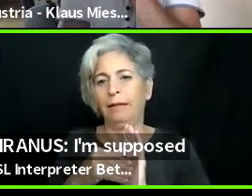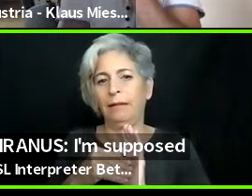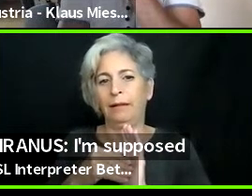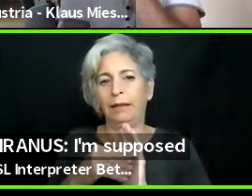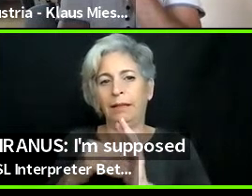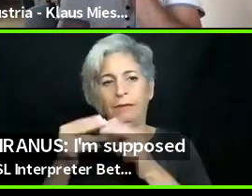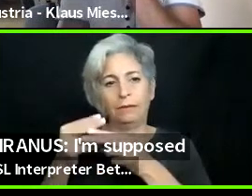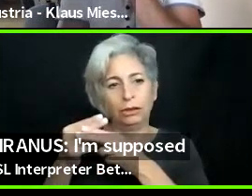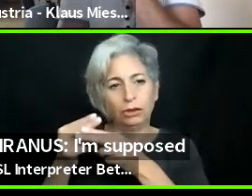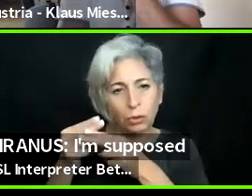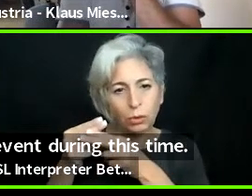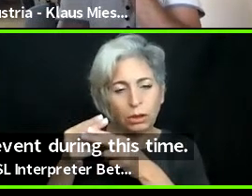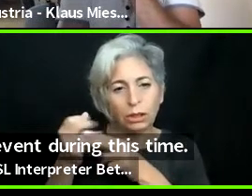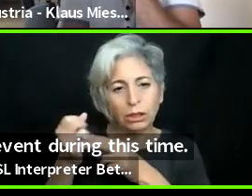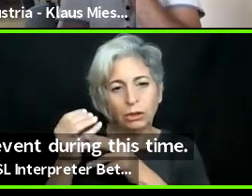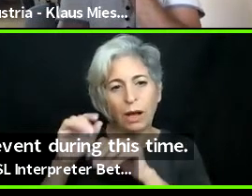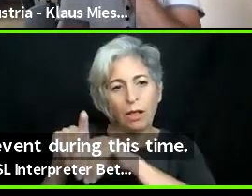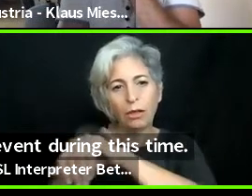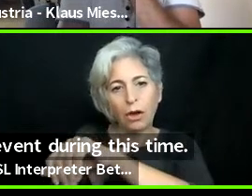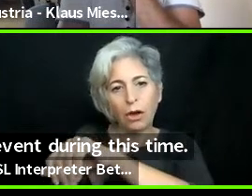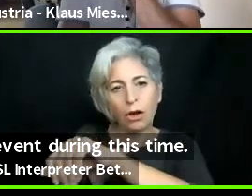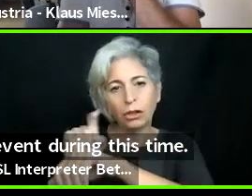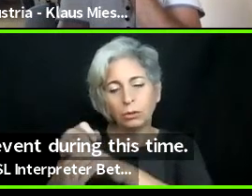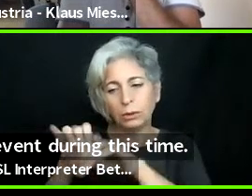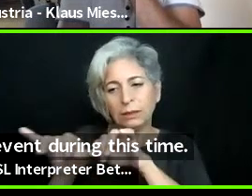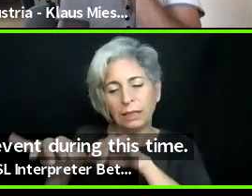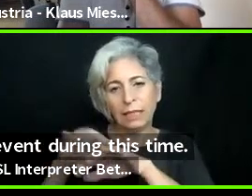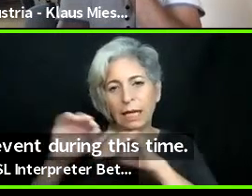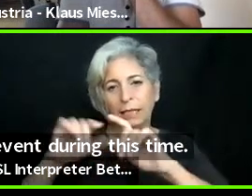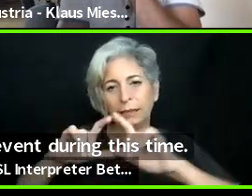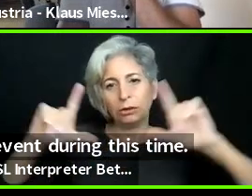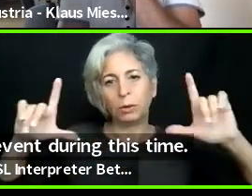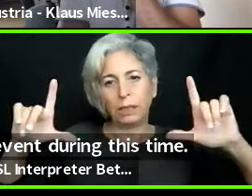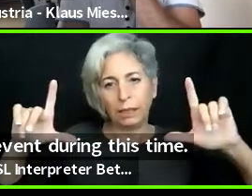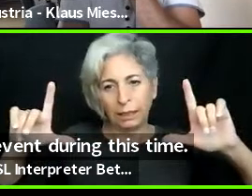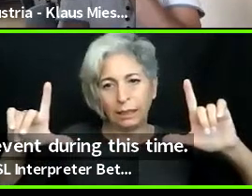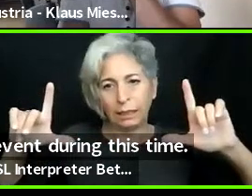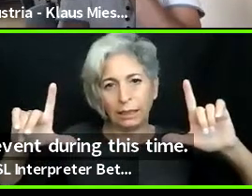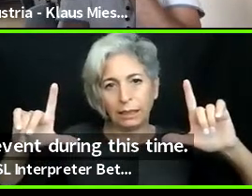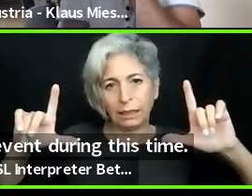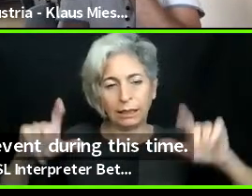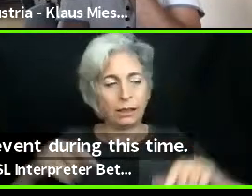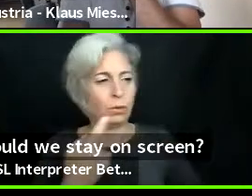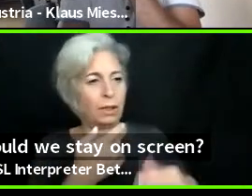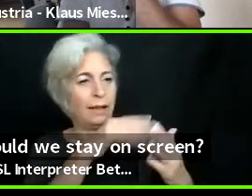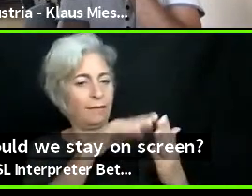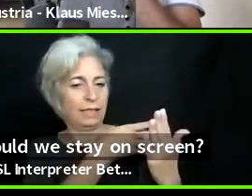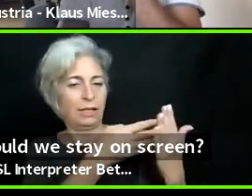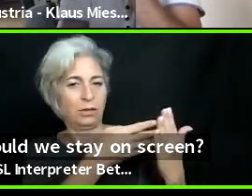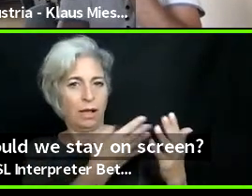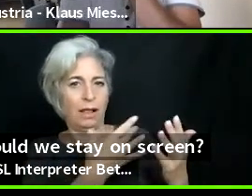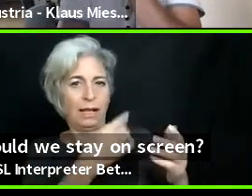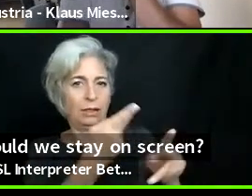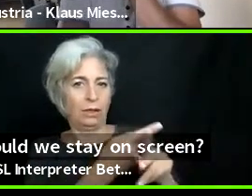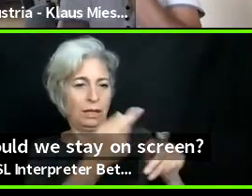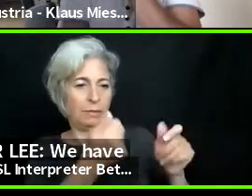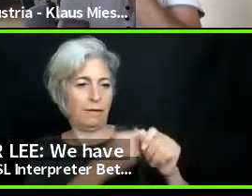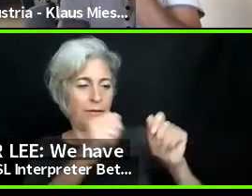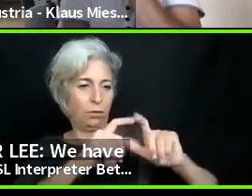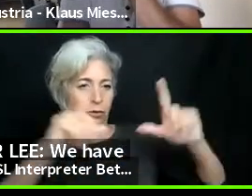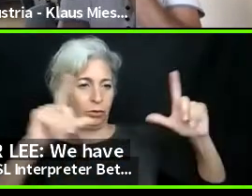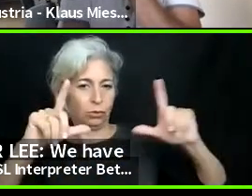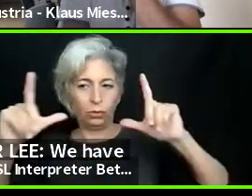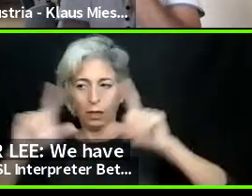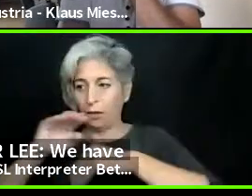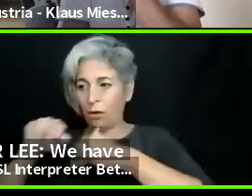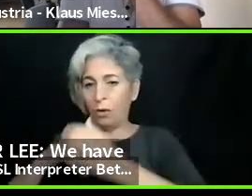very short. So how long should we stay on screen? Well, we have scheduled, I'd like to keep everyone on screen the